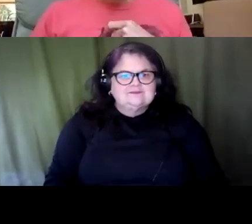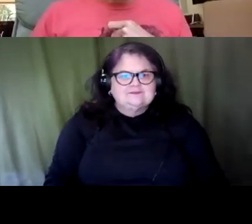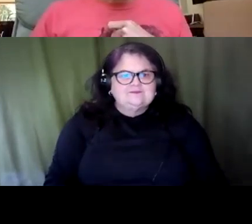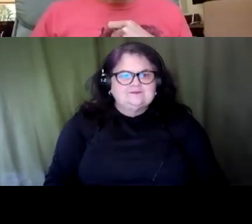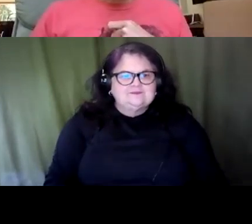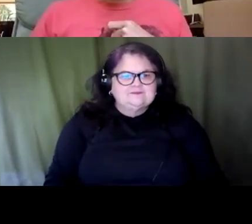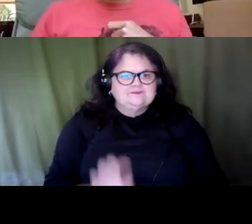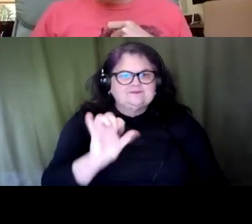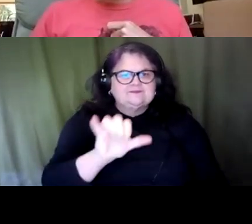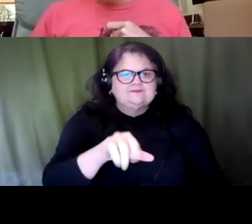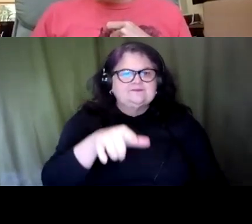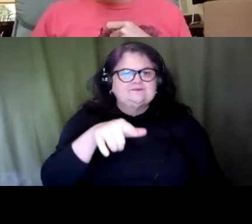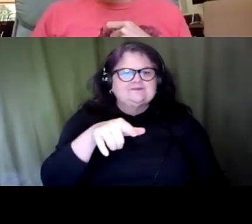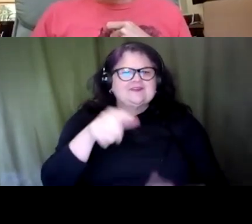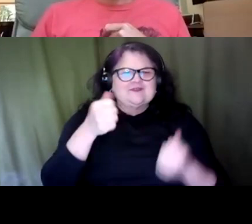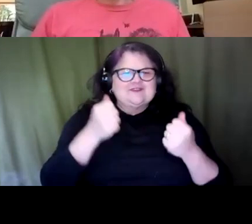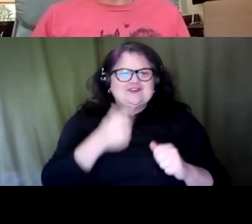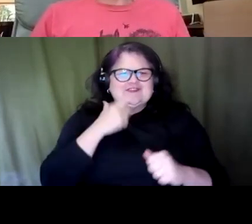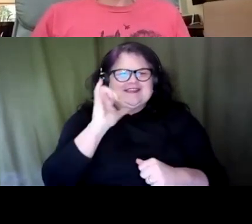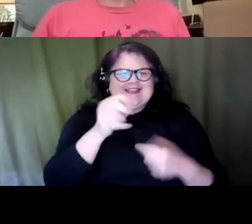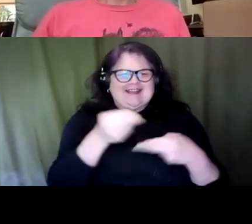Yeah, I guess the thing I was trying to say in this slide,